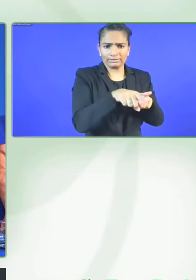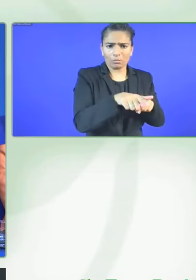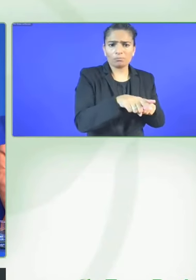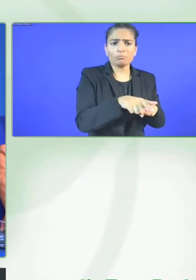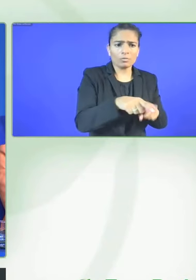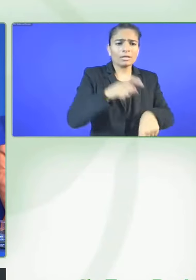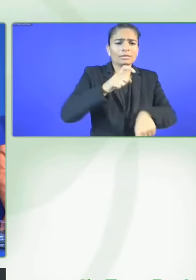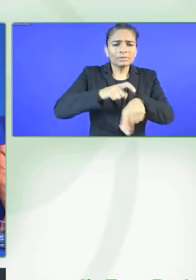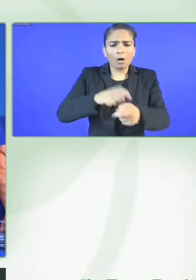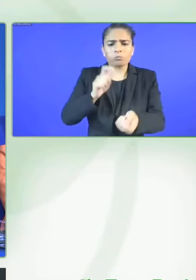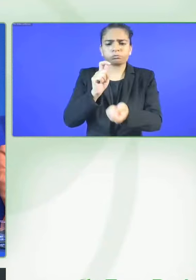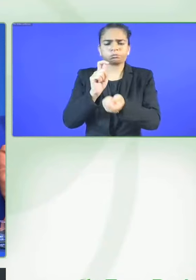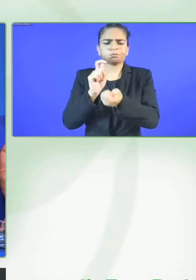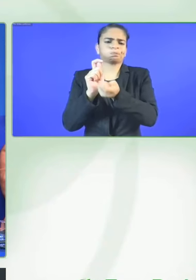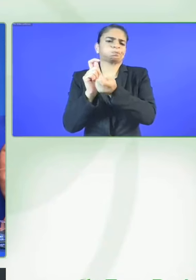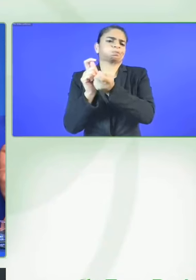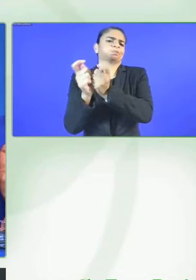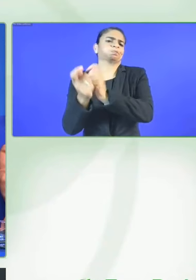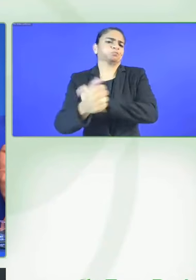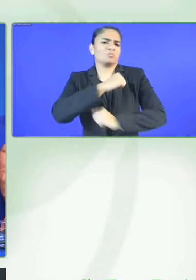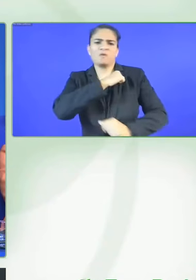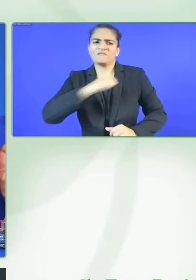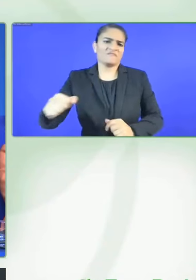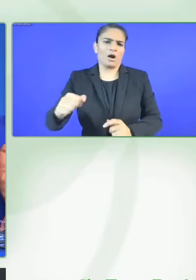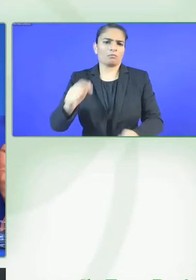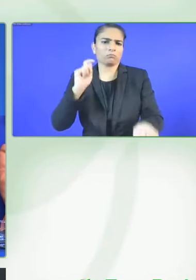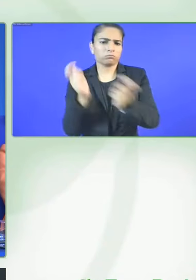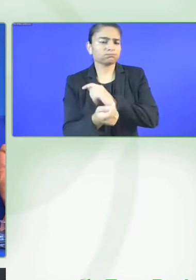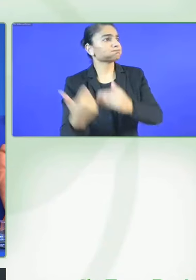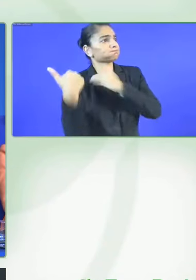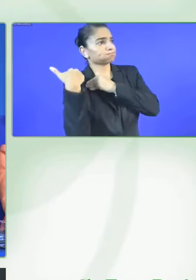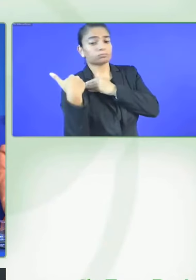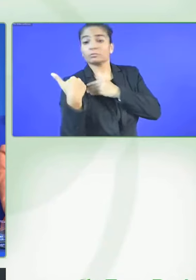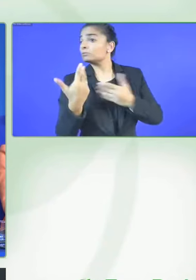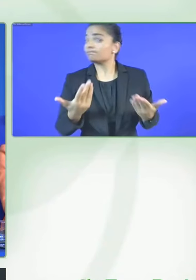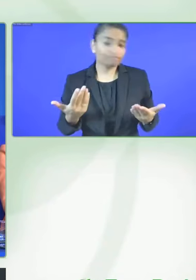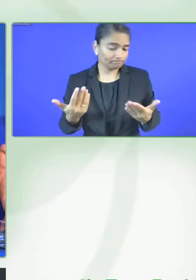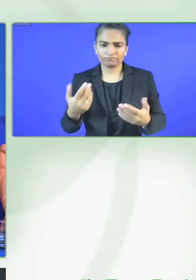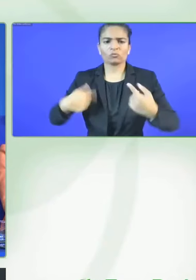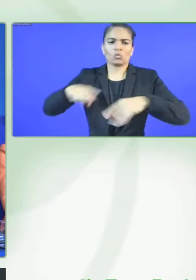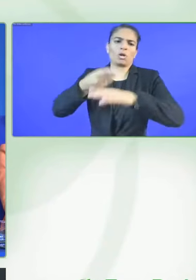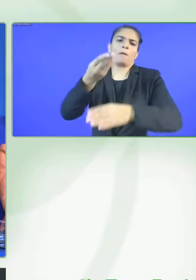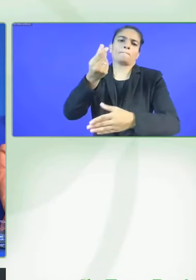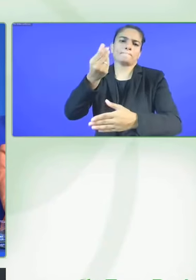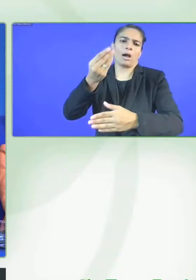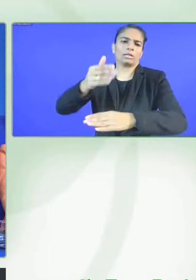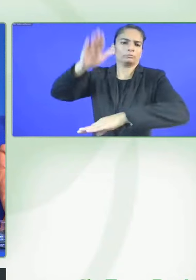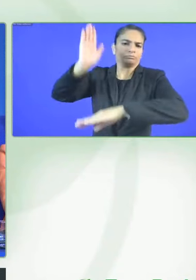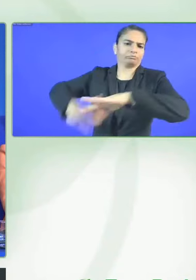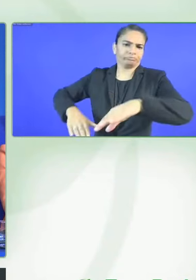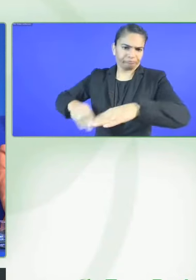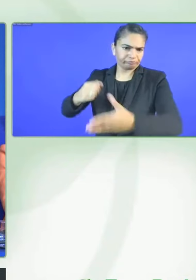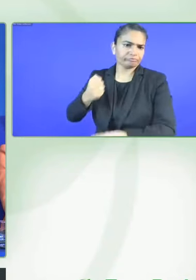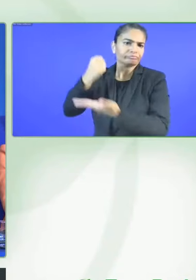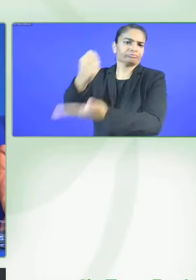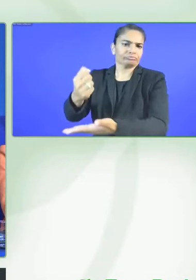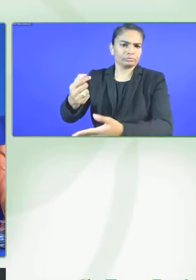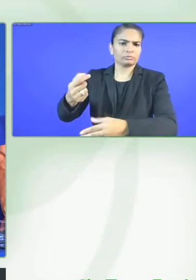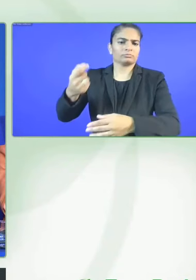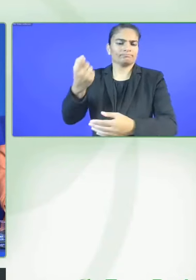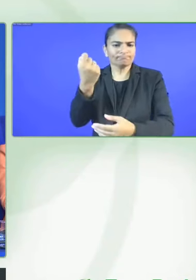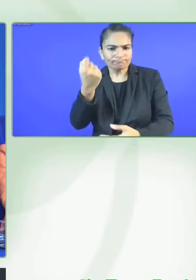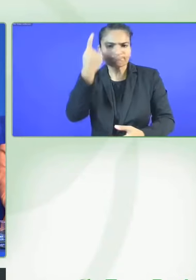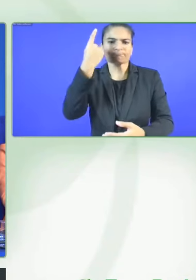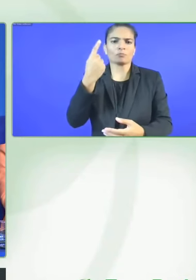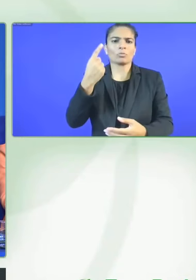are indeed present and should be taken seriously and be complied with. The main parties that were involved in the